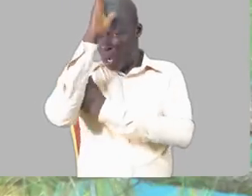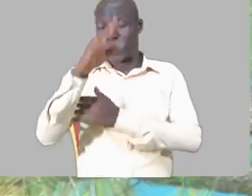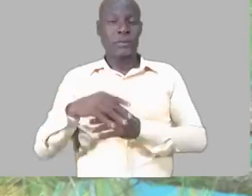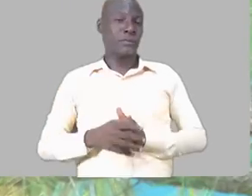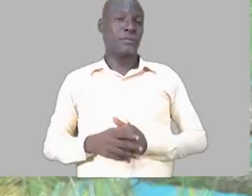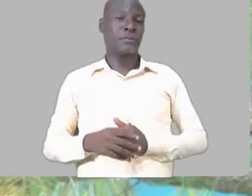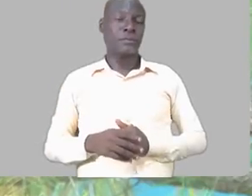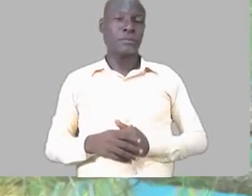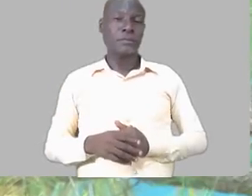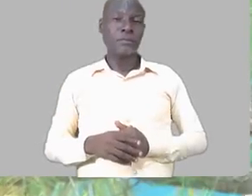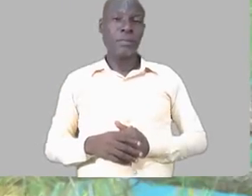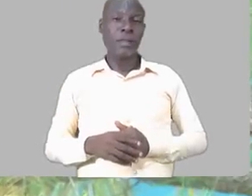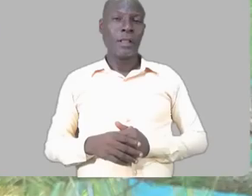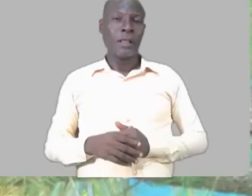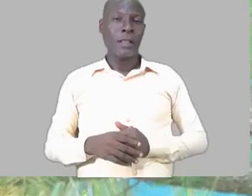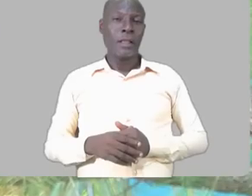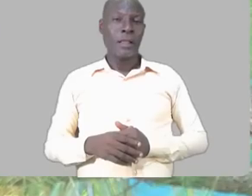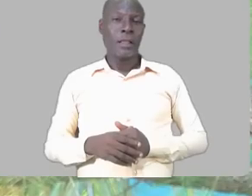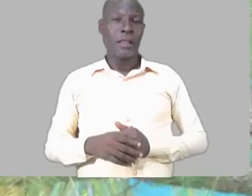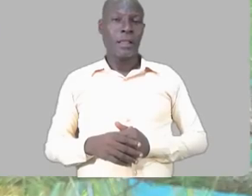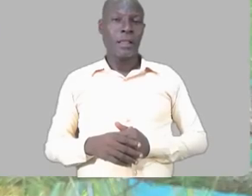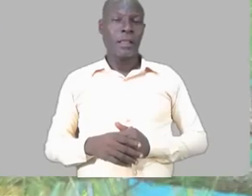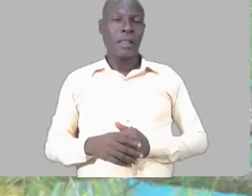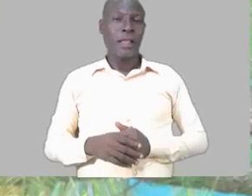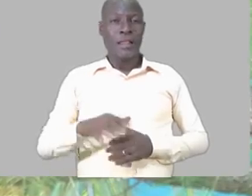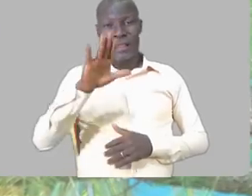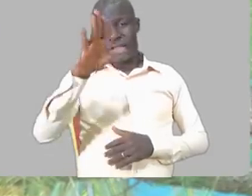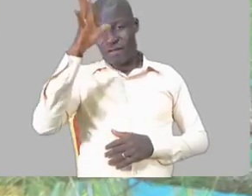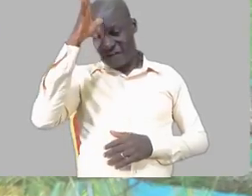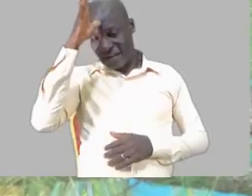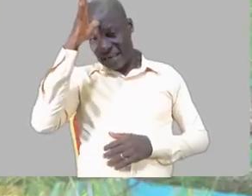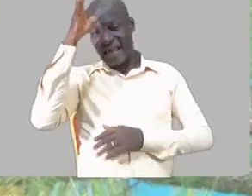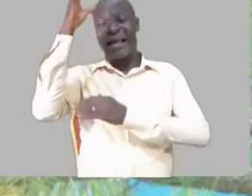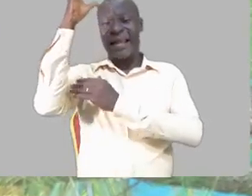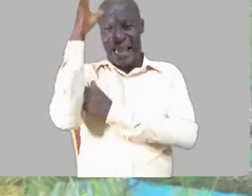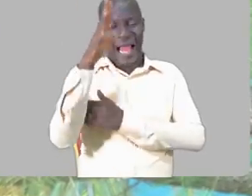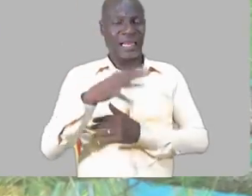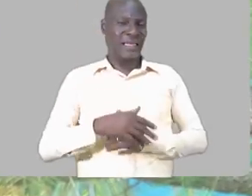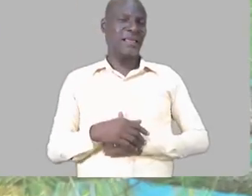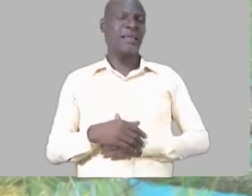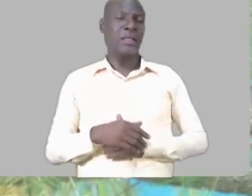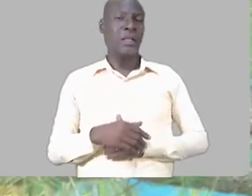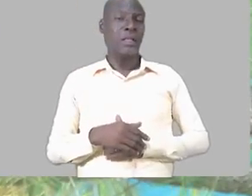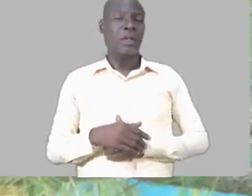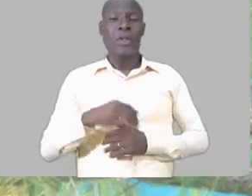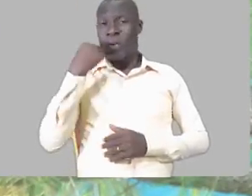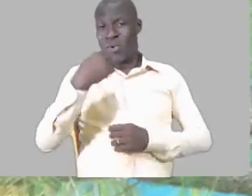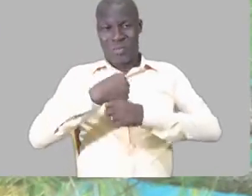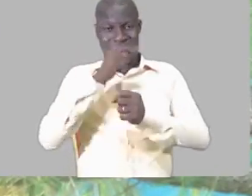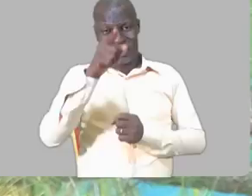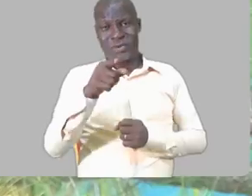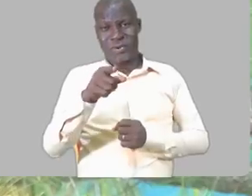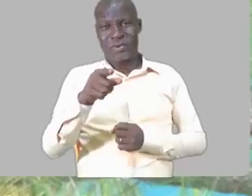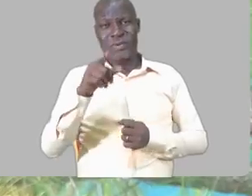oye bosom abosom som ena me kan fo ba wo da bi eye bebuo na omubu ni saa no wo papa na wo be wiase no